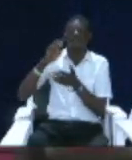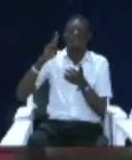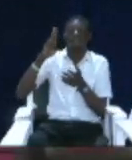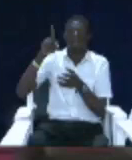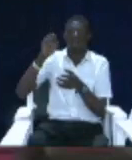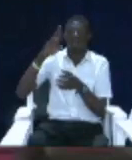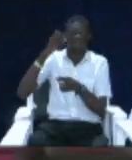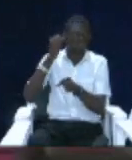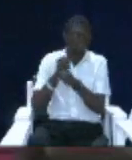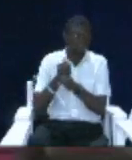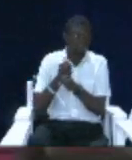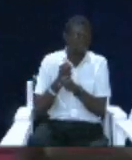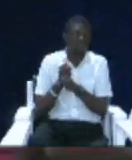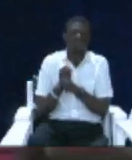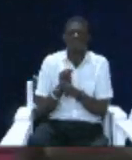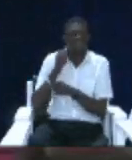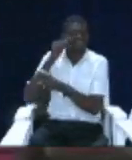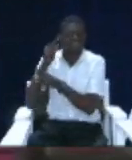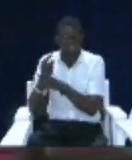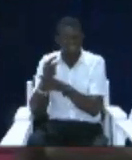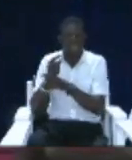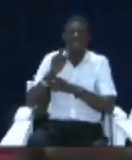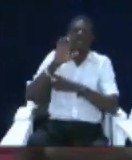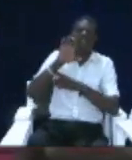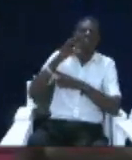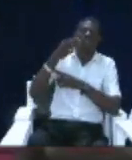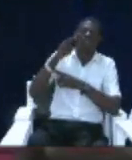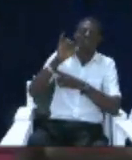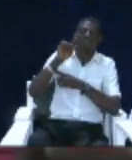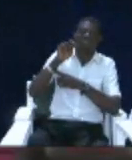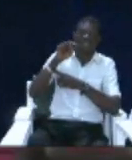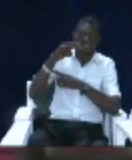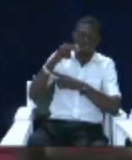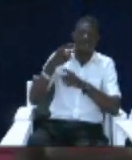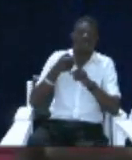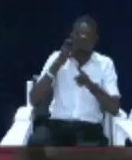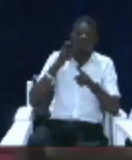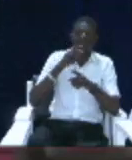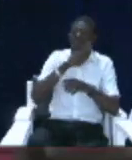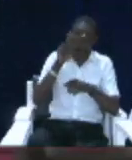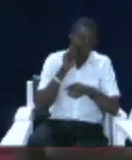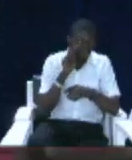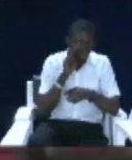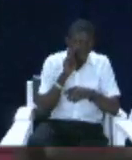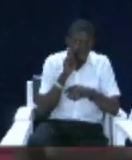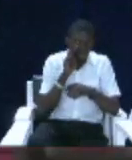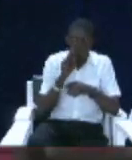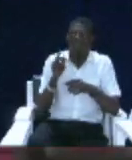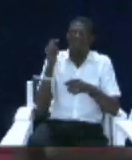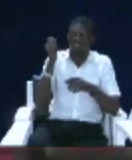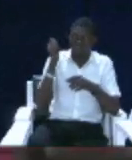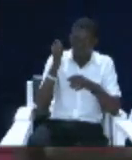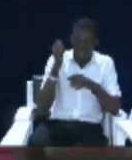Hallelujah. Sister Christiana Otuji from Nigeria sent in a